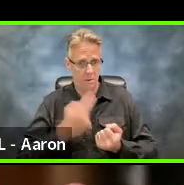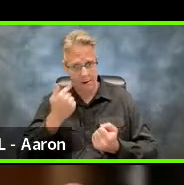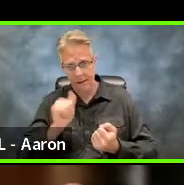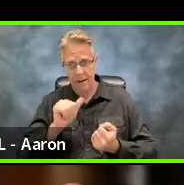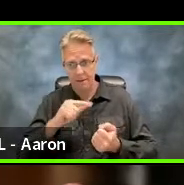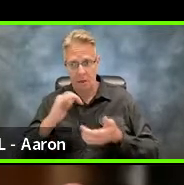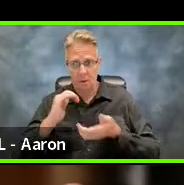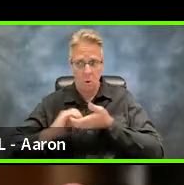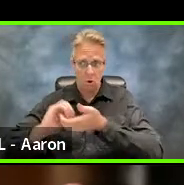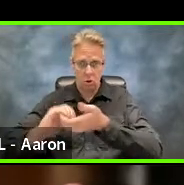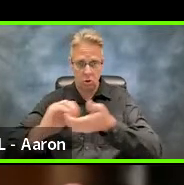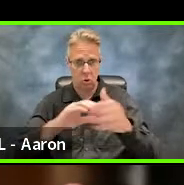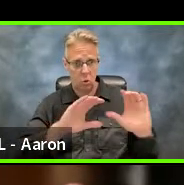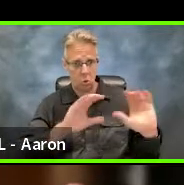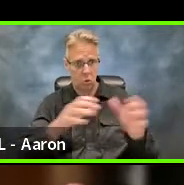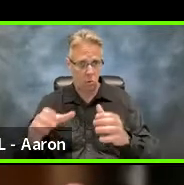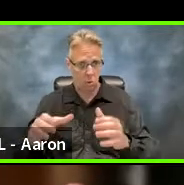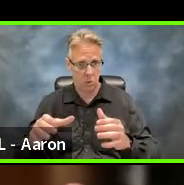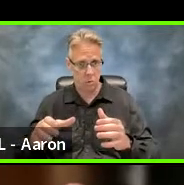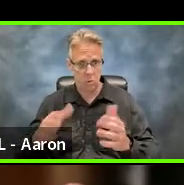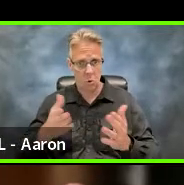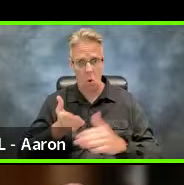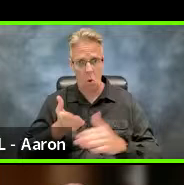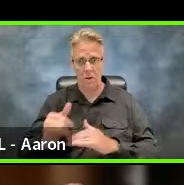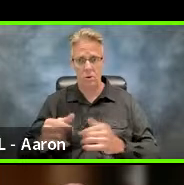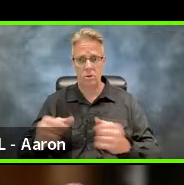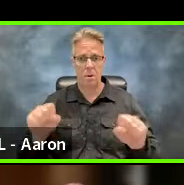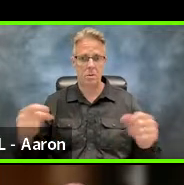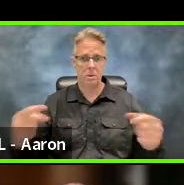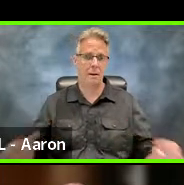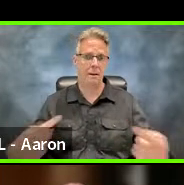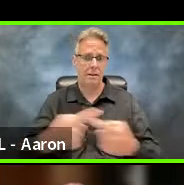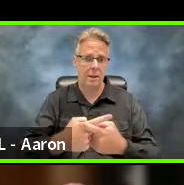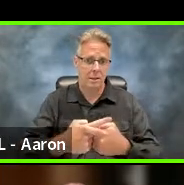partner groups over these conflicting